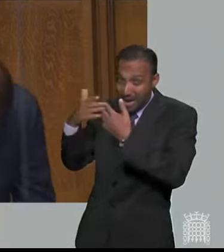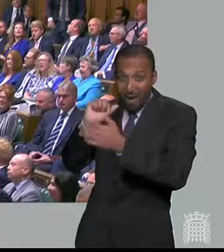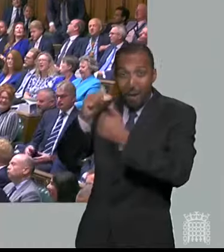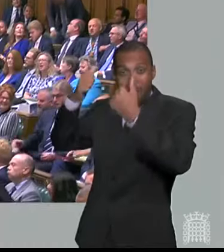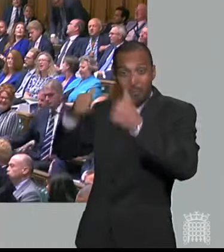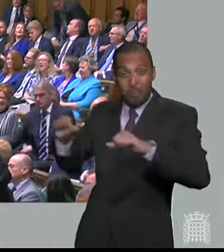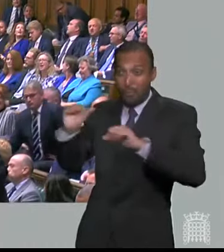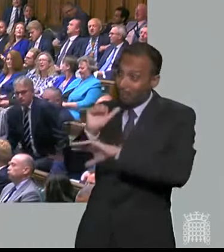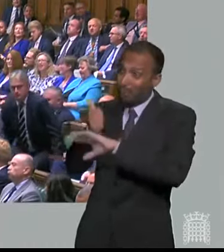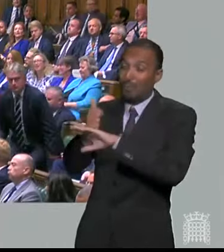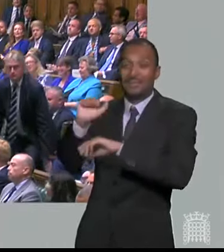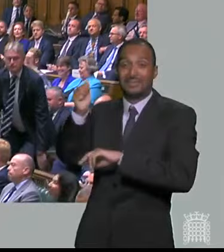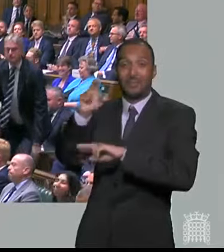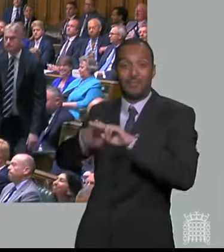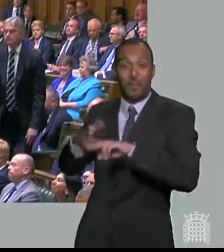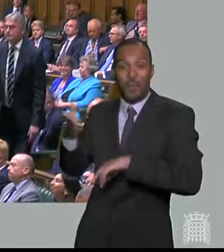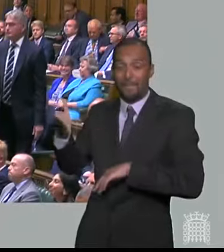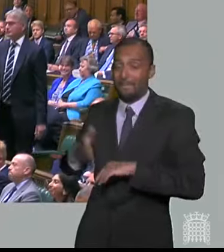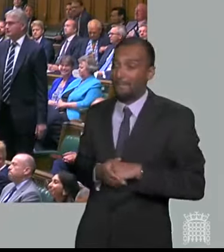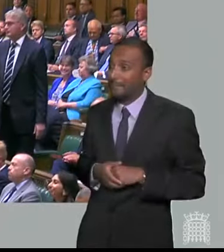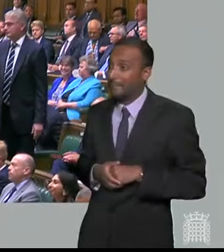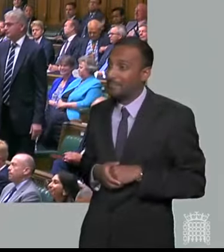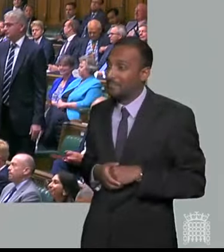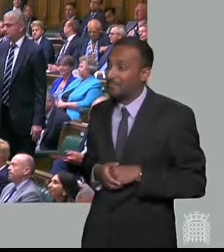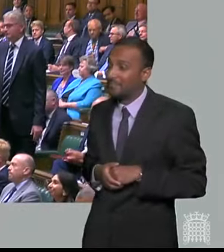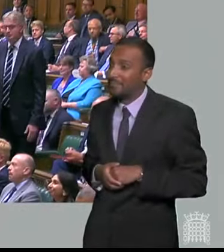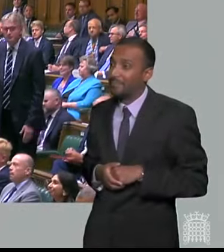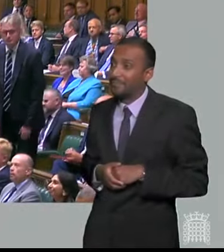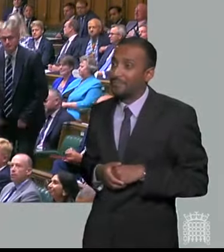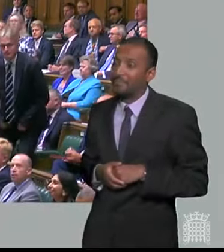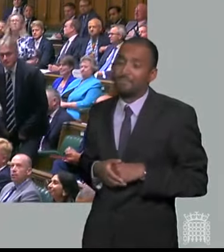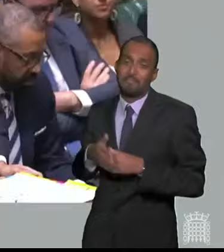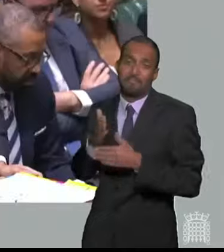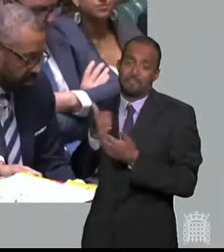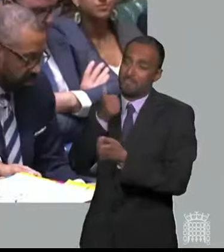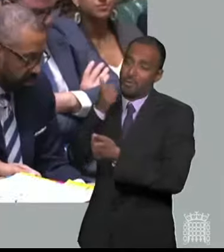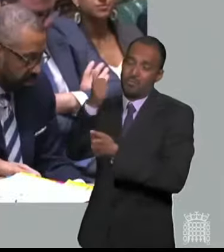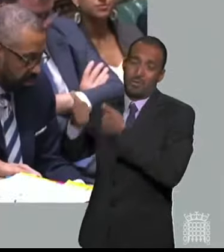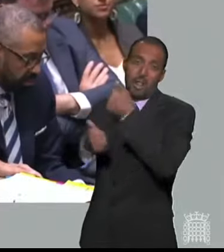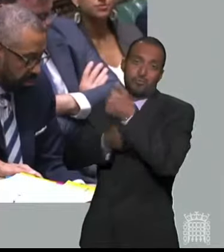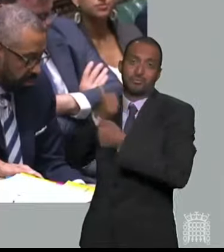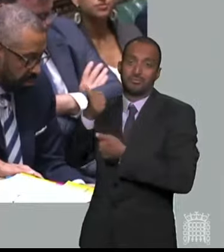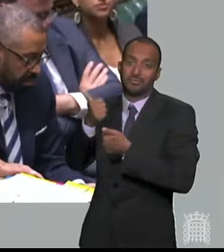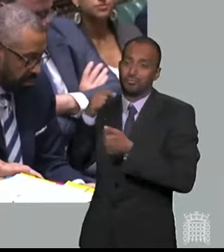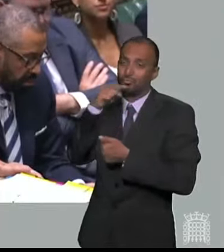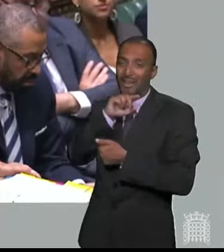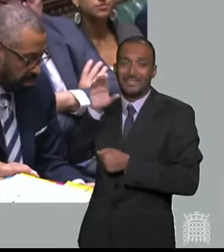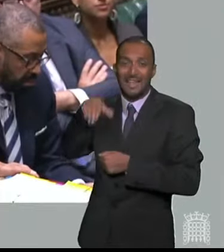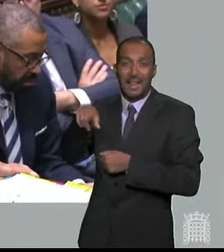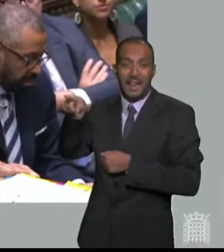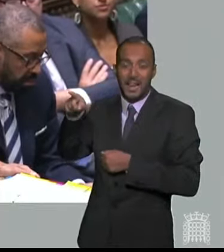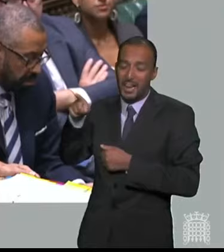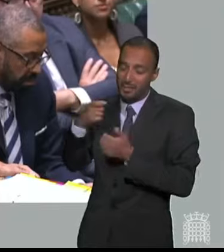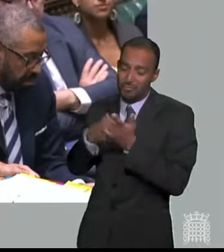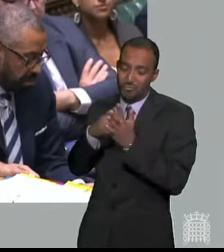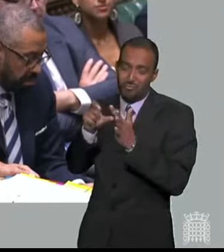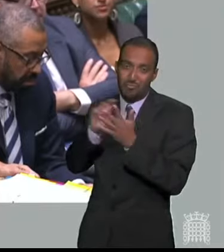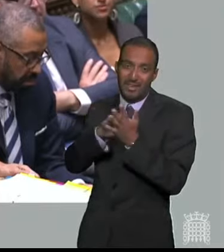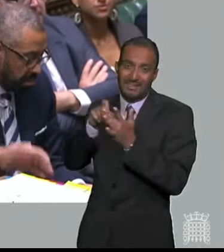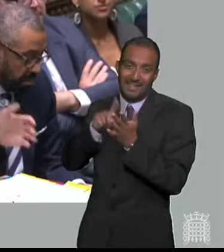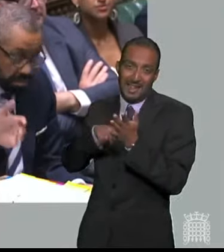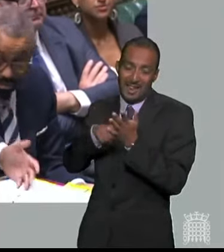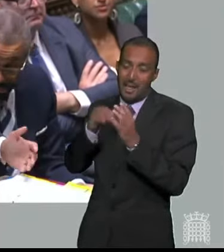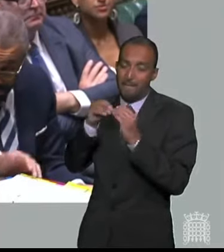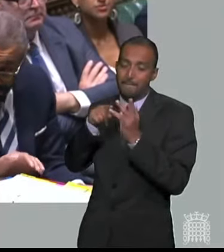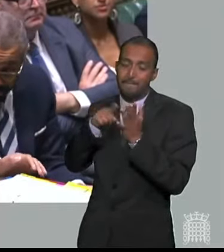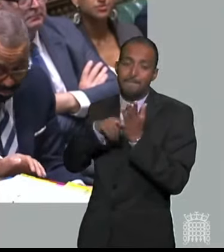Bolsover? Well, can I congratulate Redhill and everyone involved with the successful bid for the new sixth form in Bolsover.